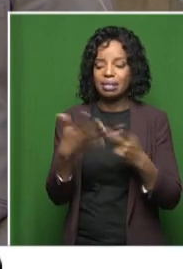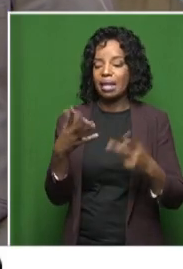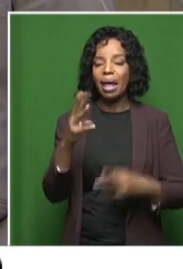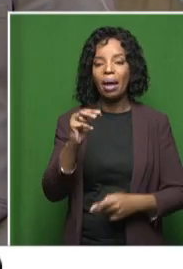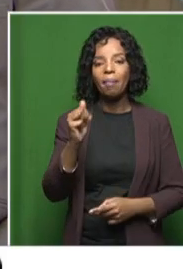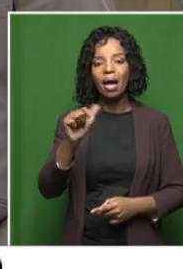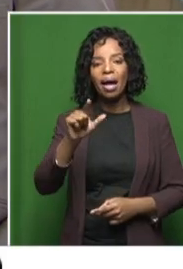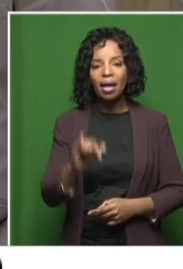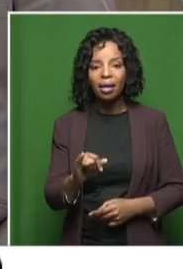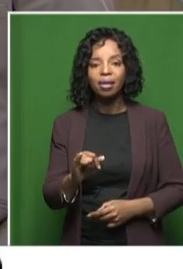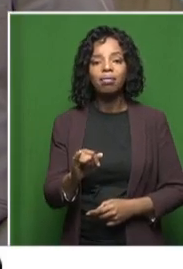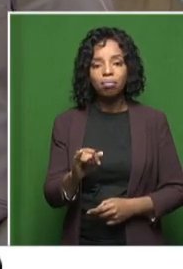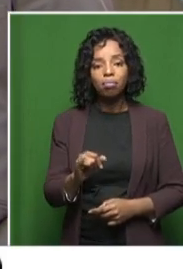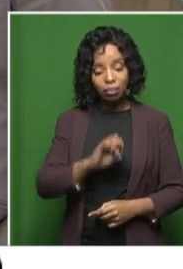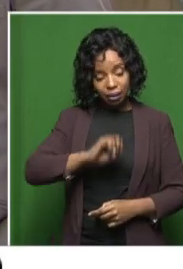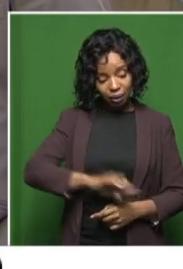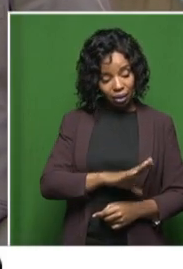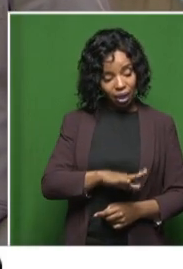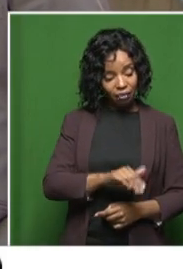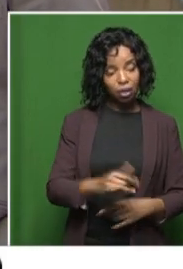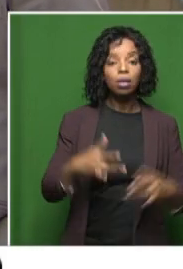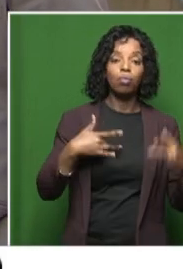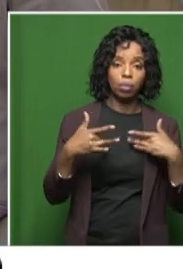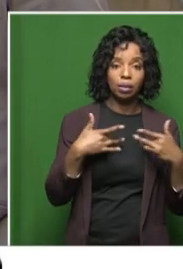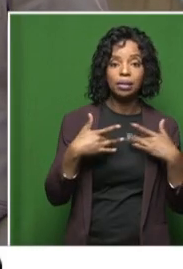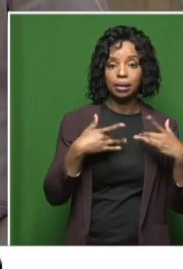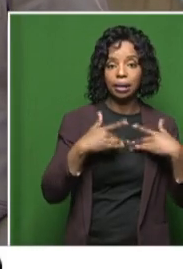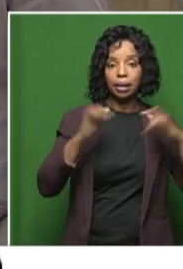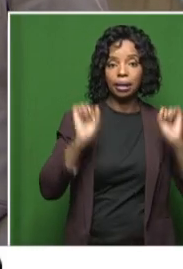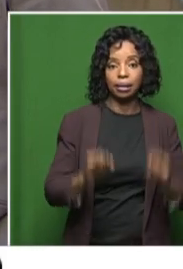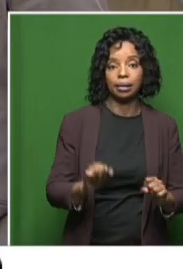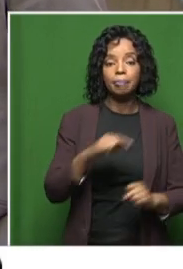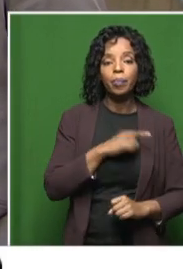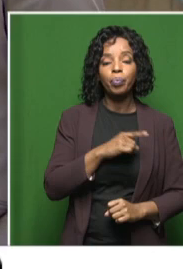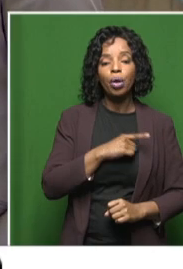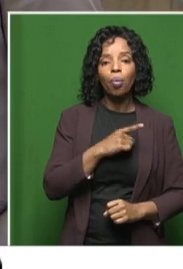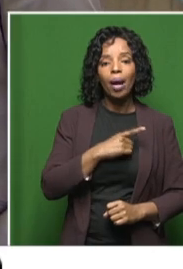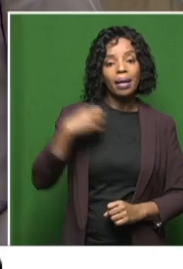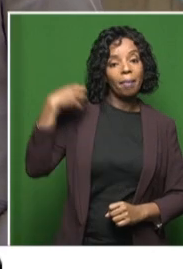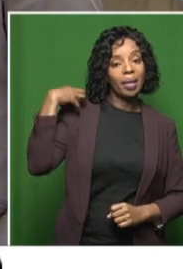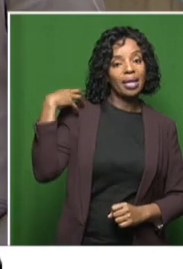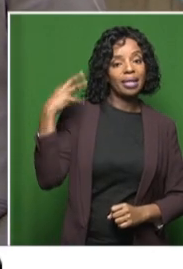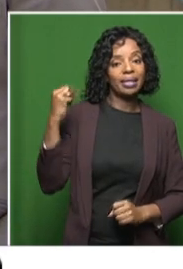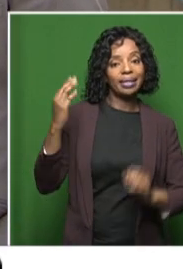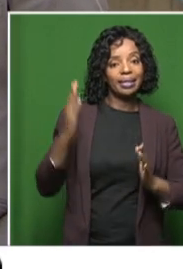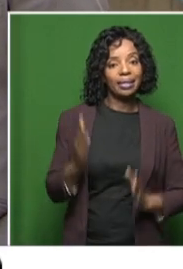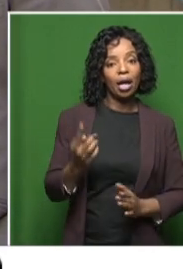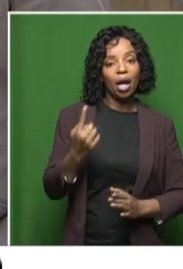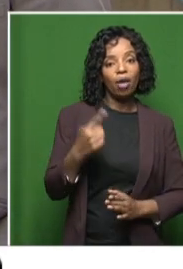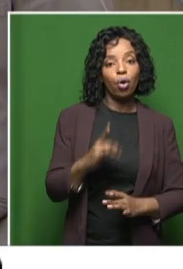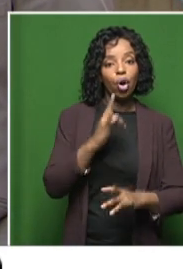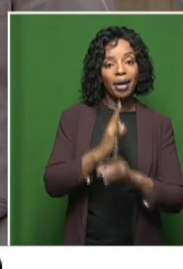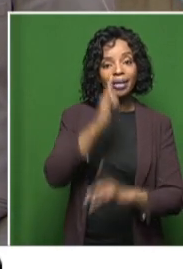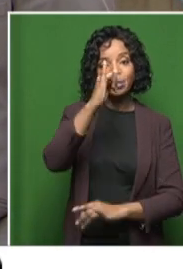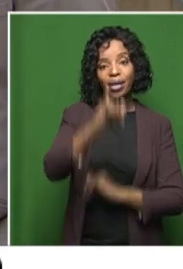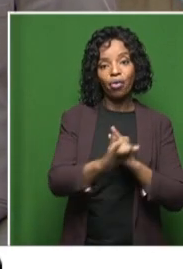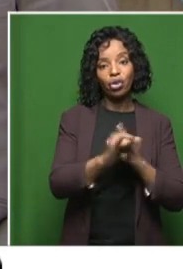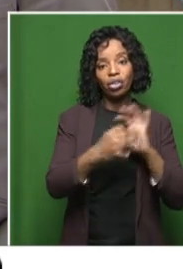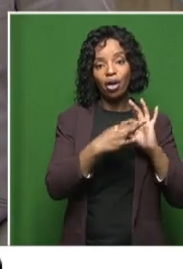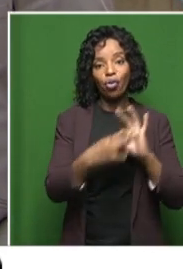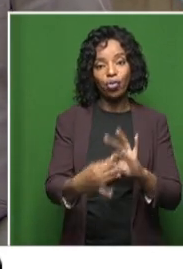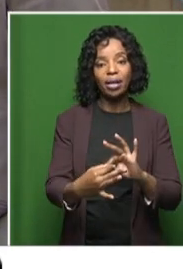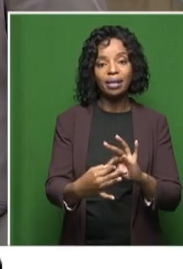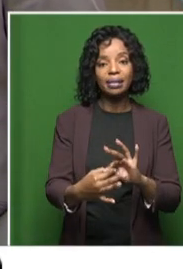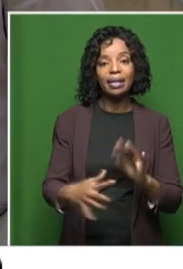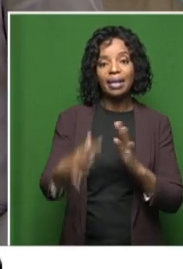concern for South Africa. In fact, the Ministry of International Relations here in South Africa issued a statement